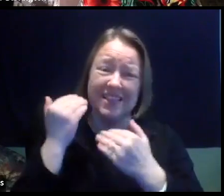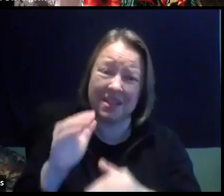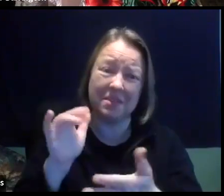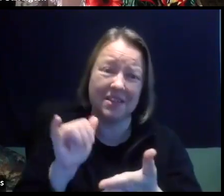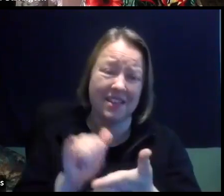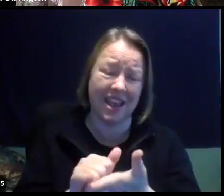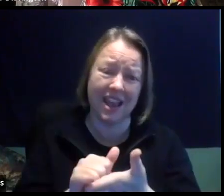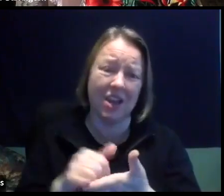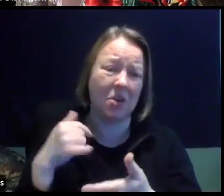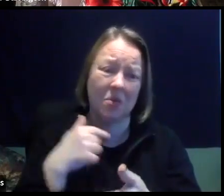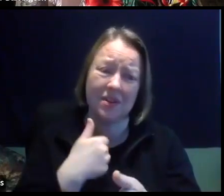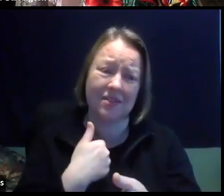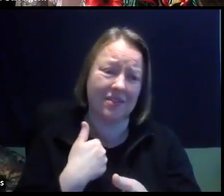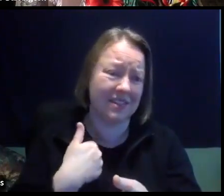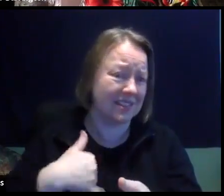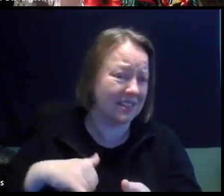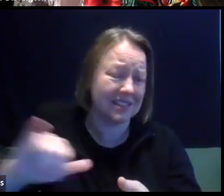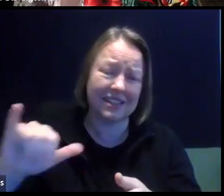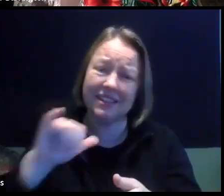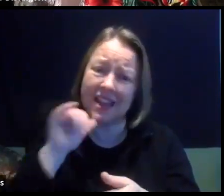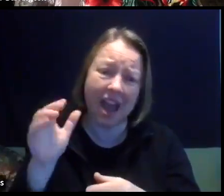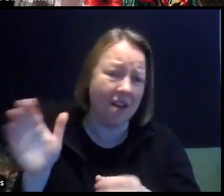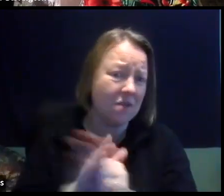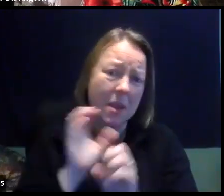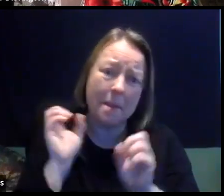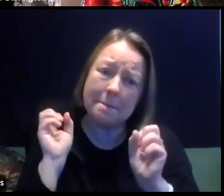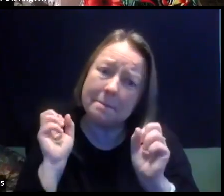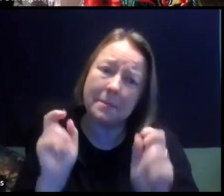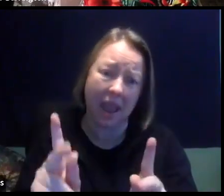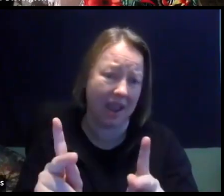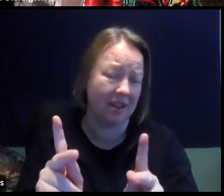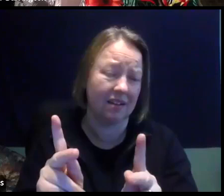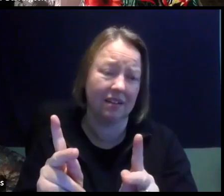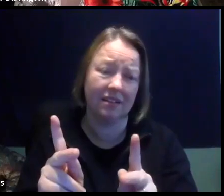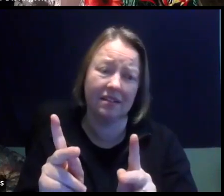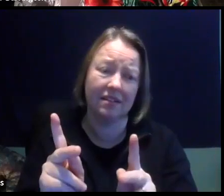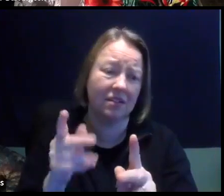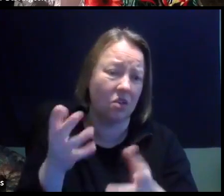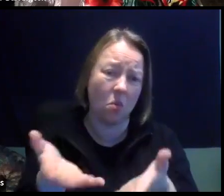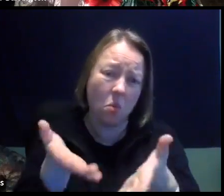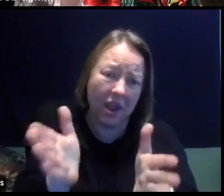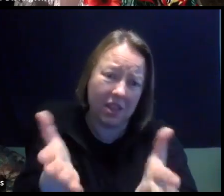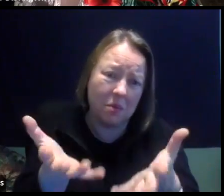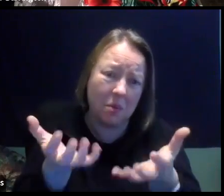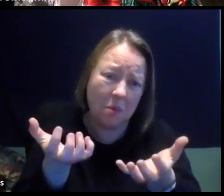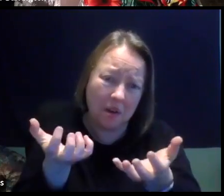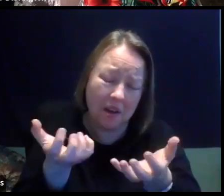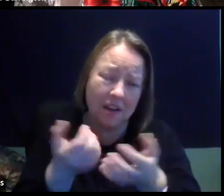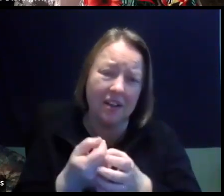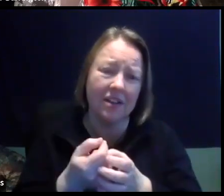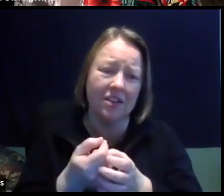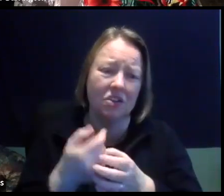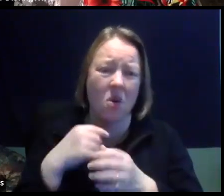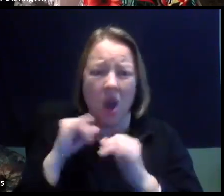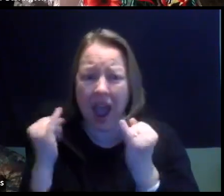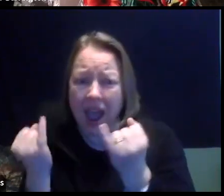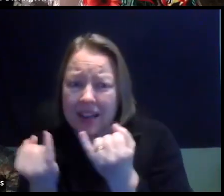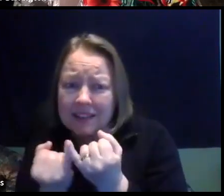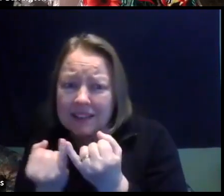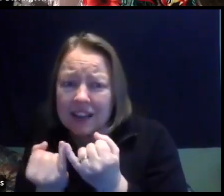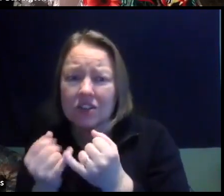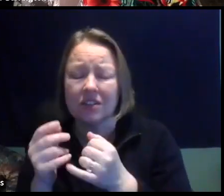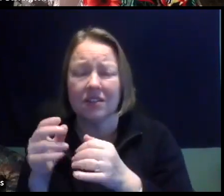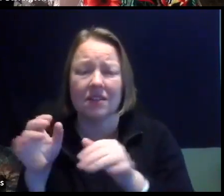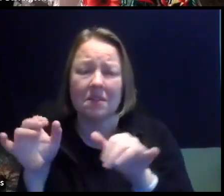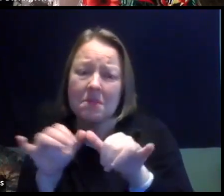not fully to the state of restoration where you can control that the way that you like. Mm-hmm. So isolation is measured in terms